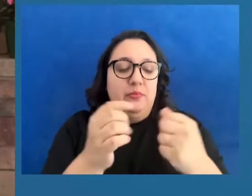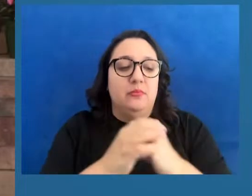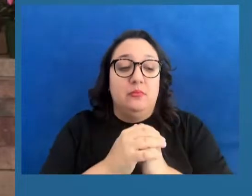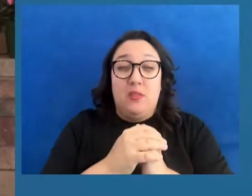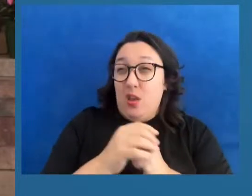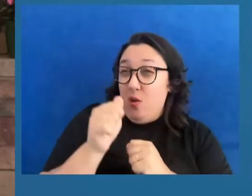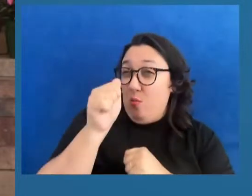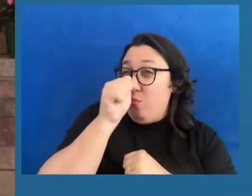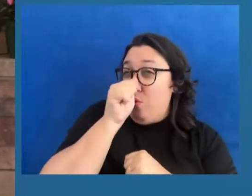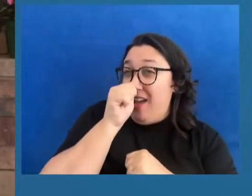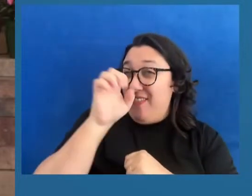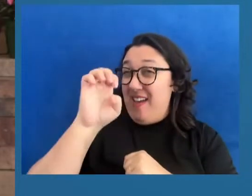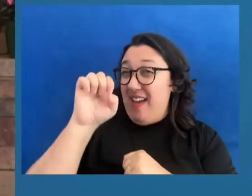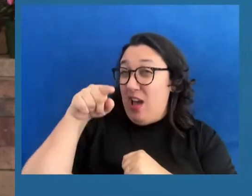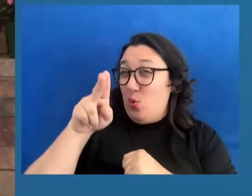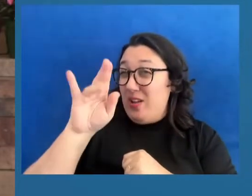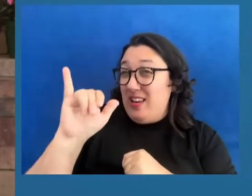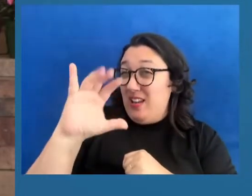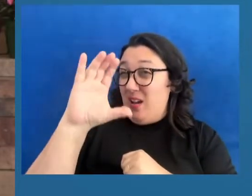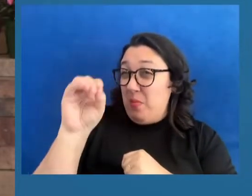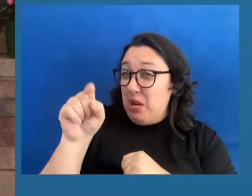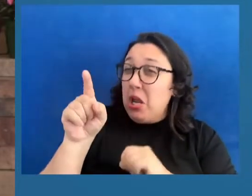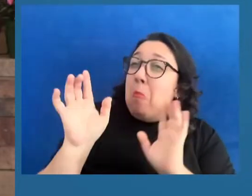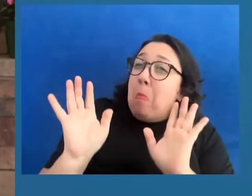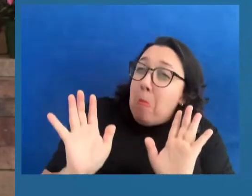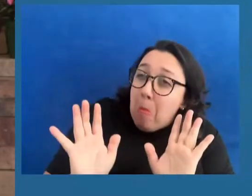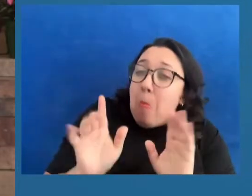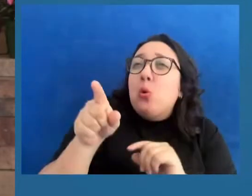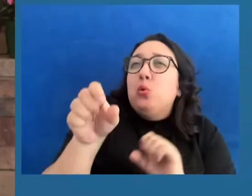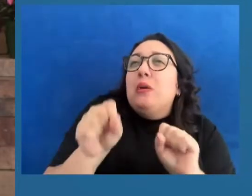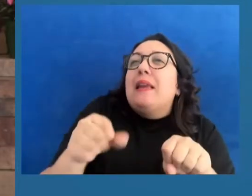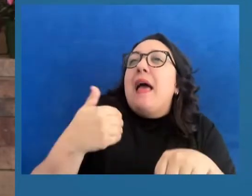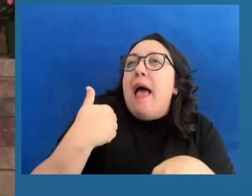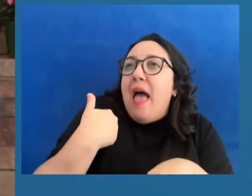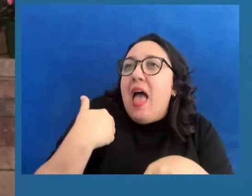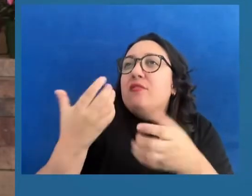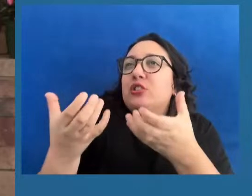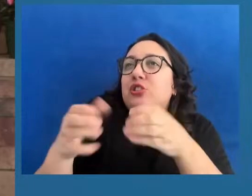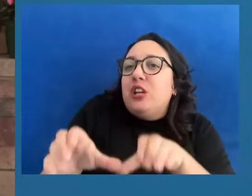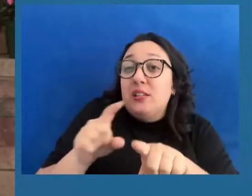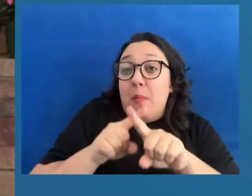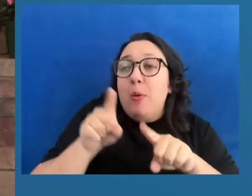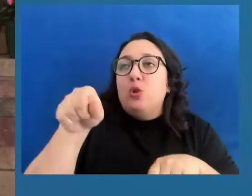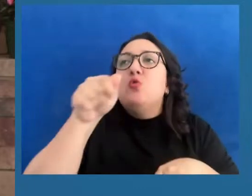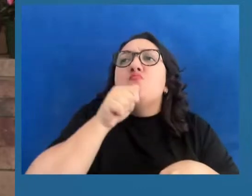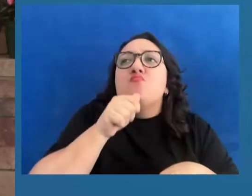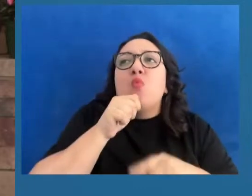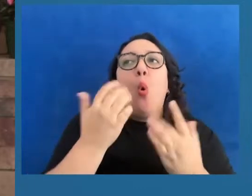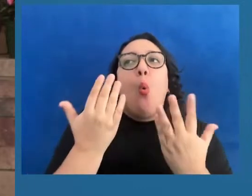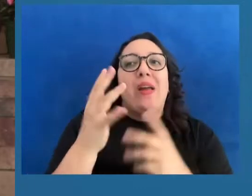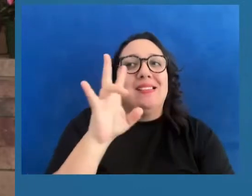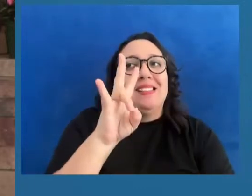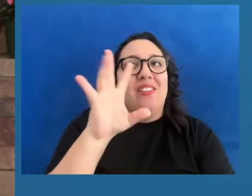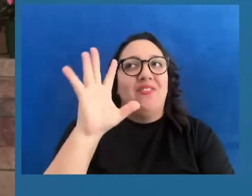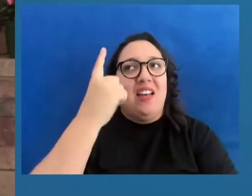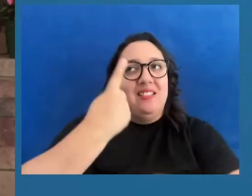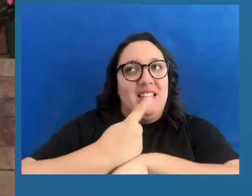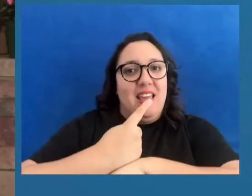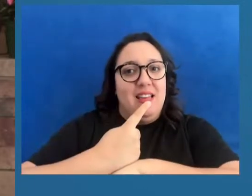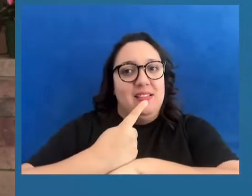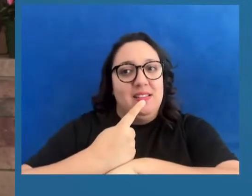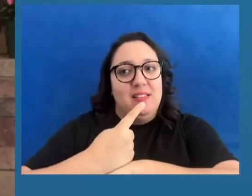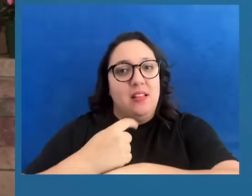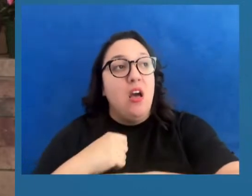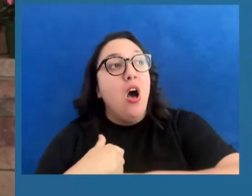companies, you can have your chance, but you're going to wait 75 days. You're going to give the rest of the